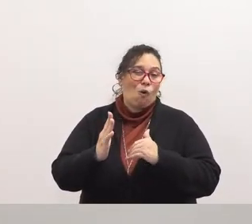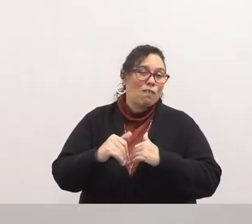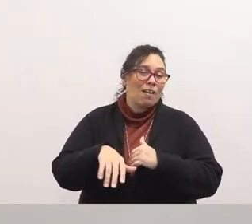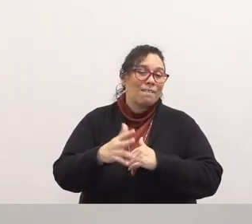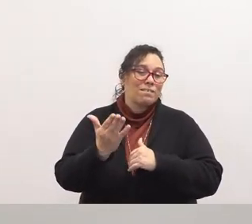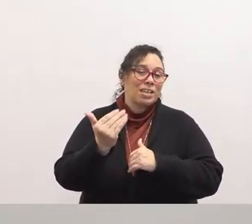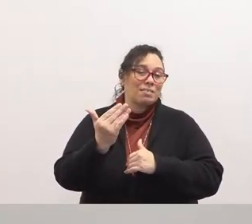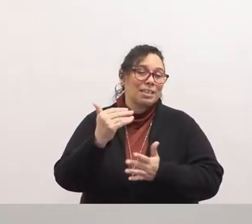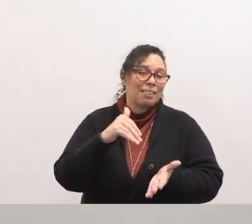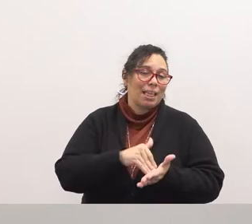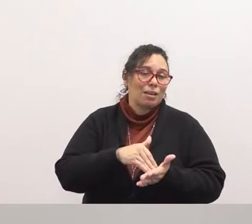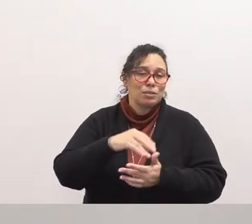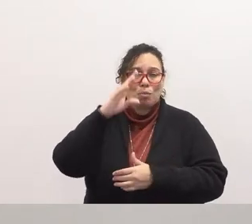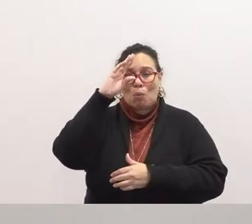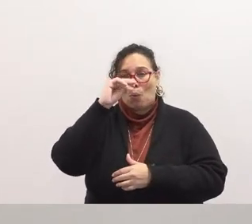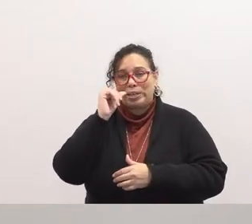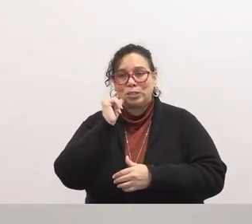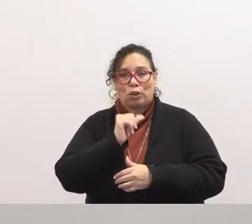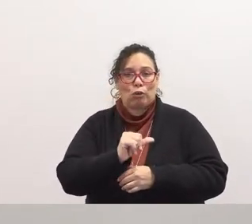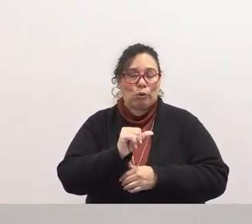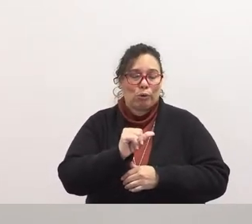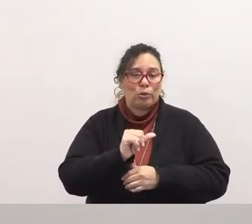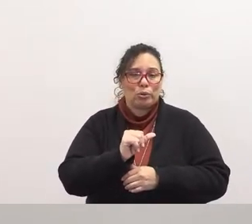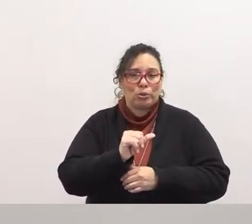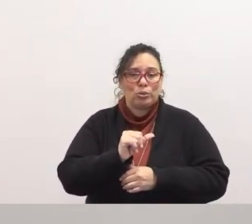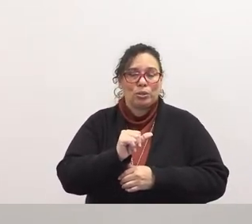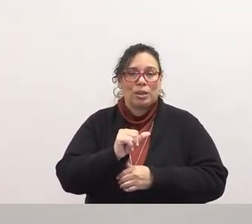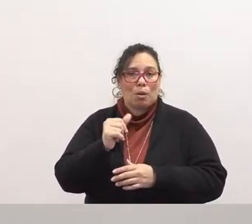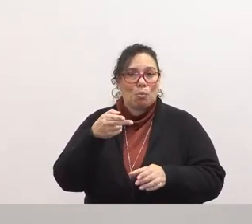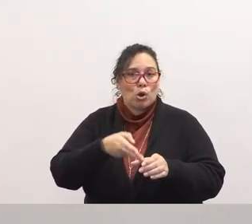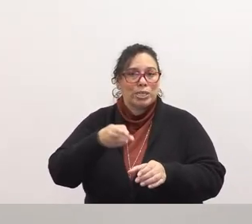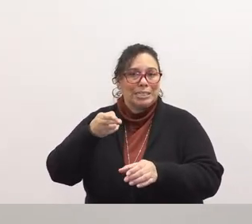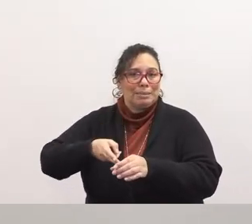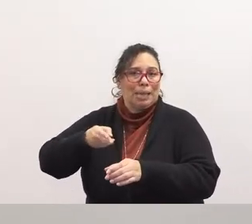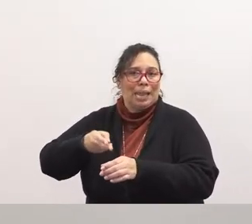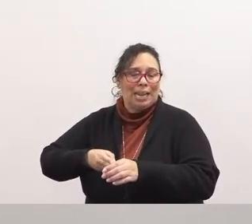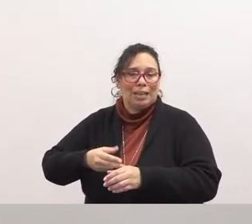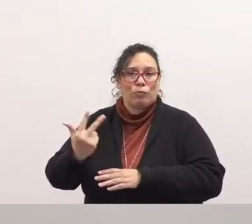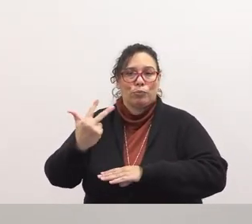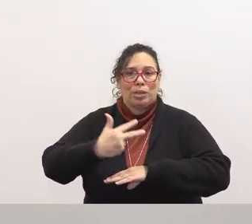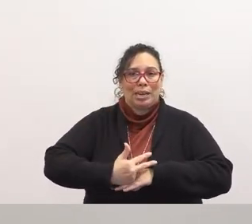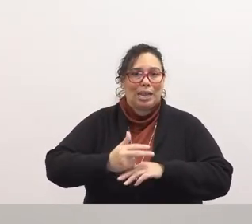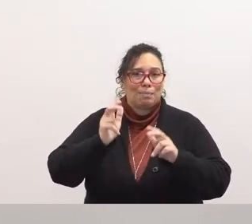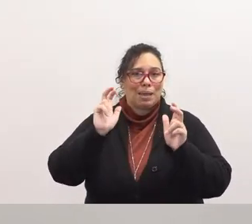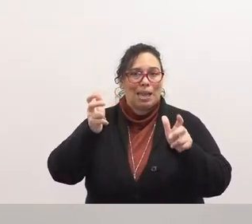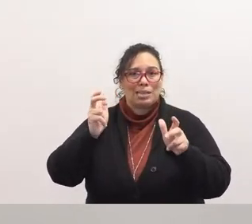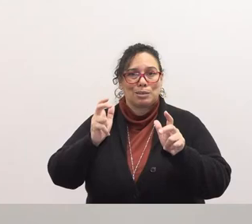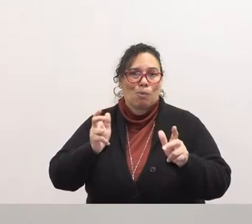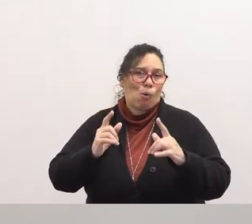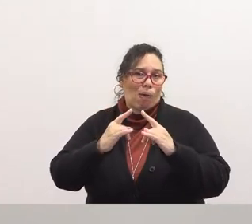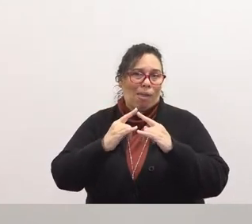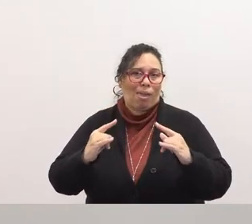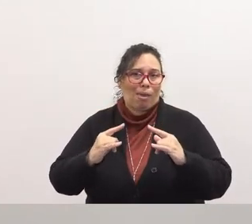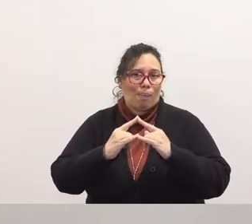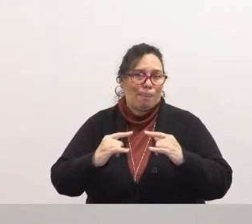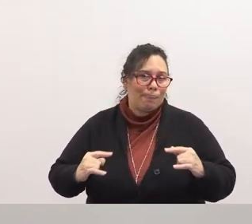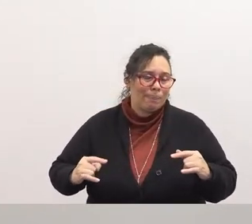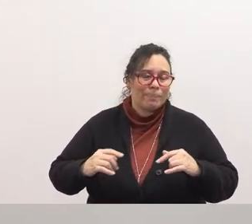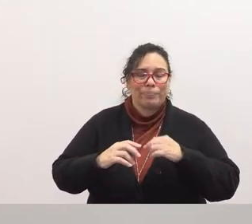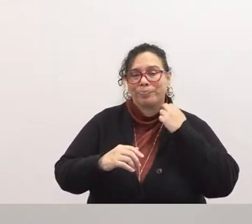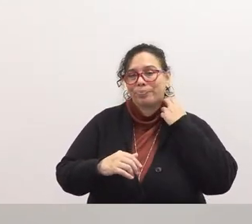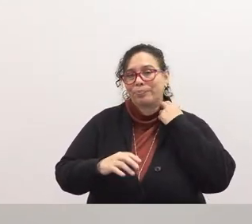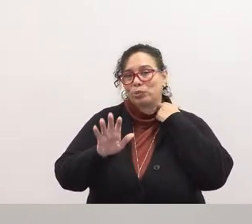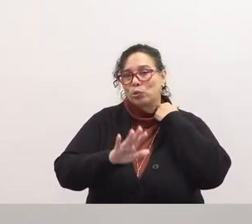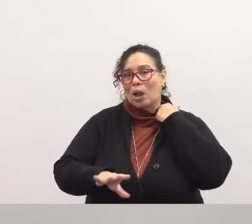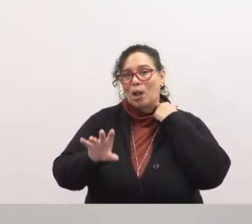15,000 boys and girls have participated in his three-day basketball camps